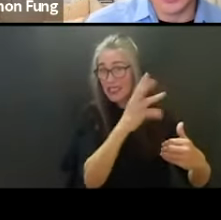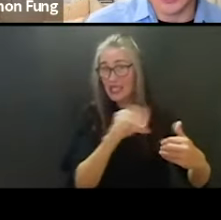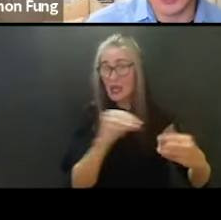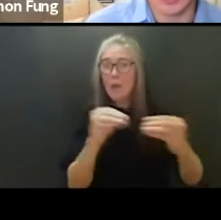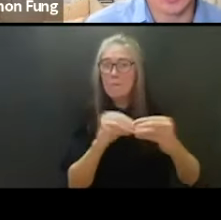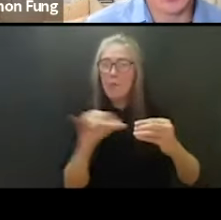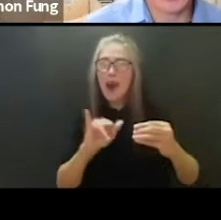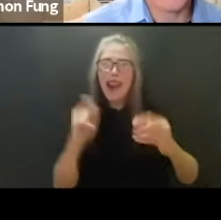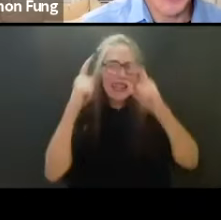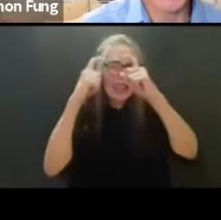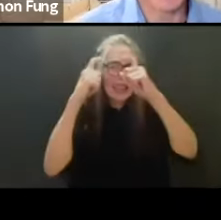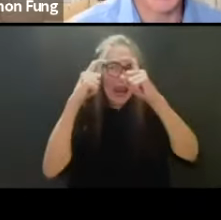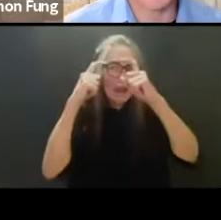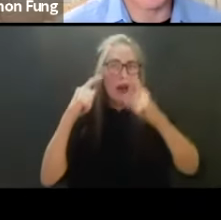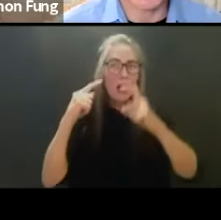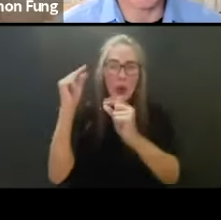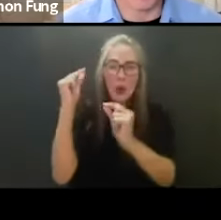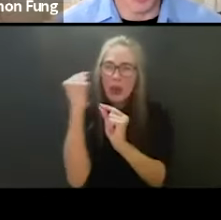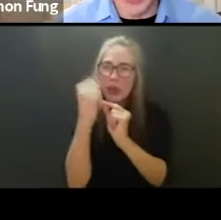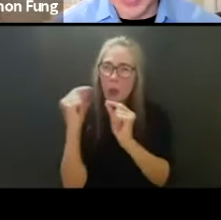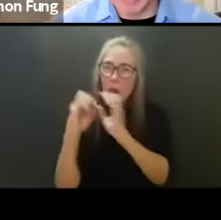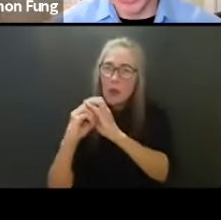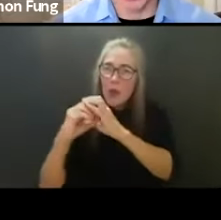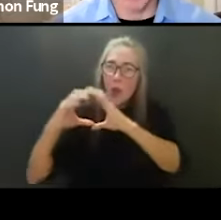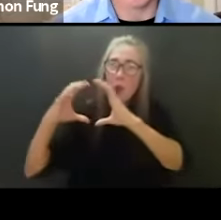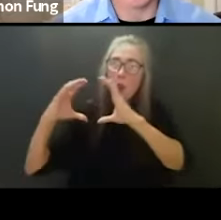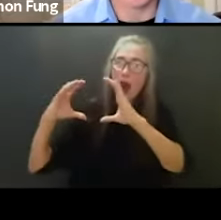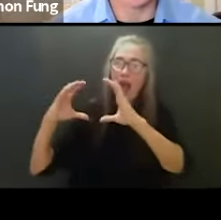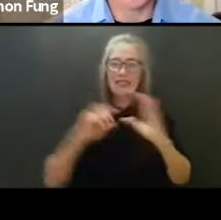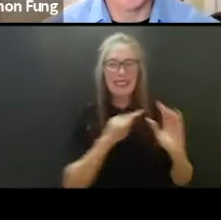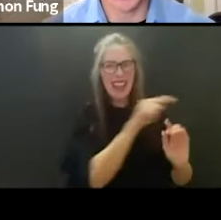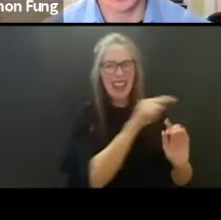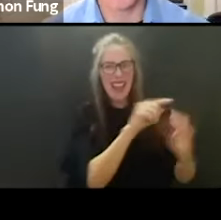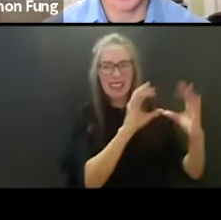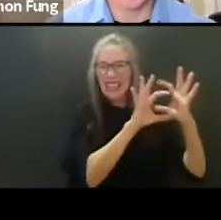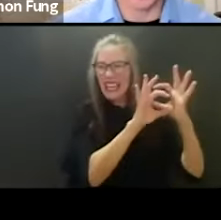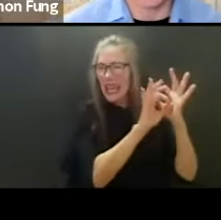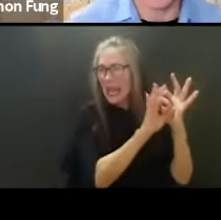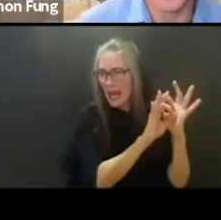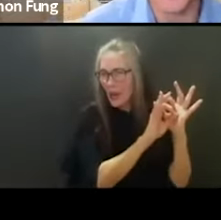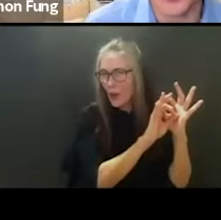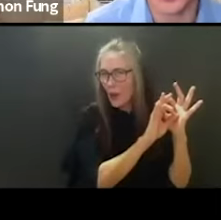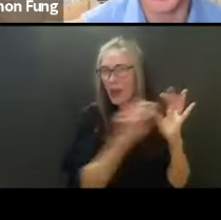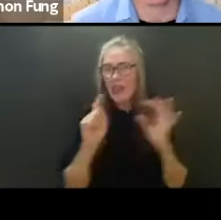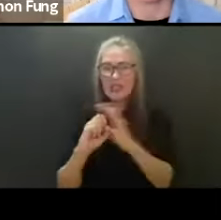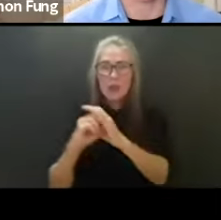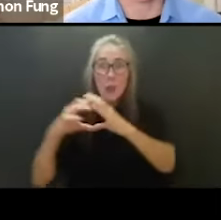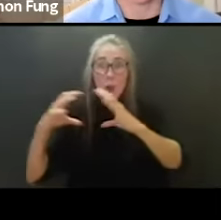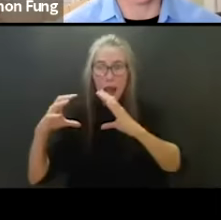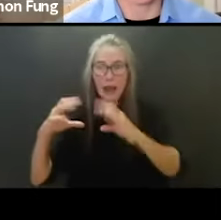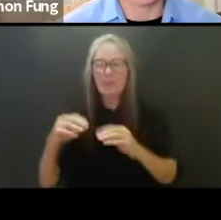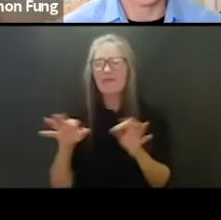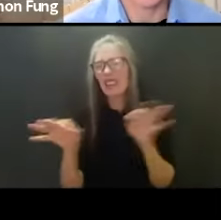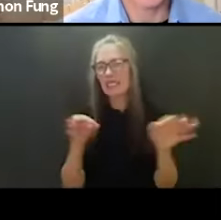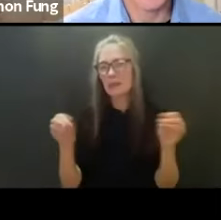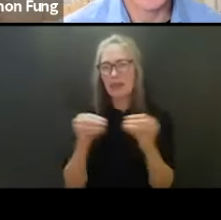-16 as a period of wide aperture politics. And I'll talk about what the difference between narrow and wide